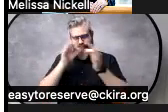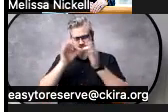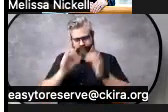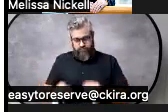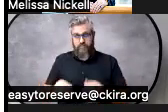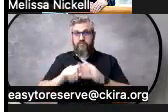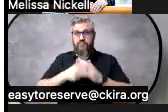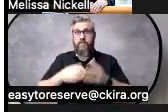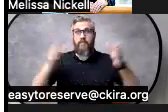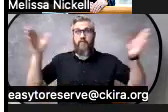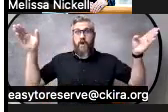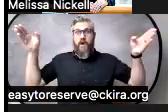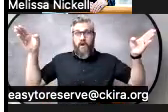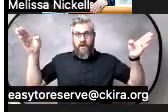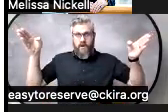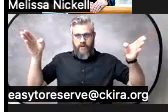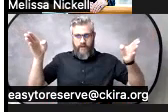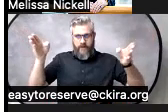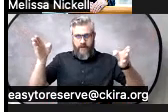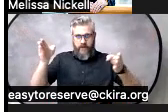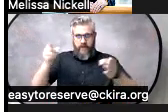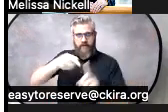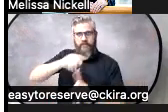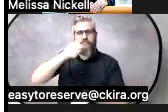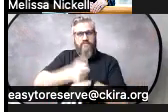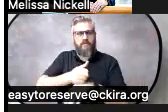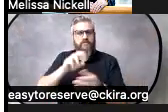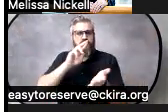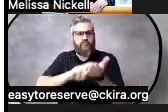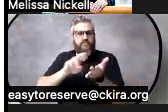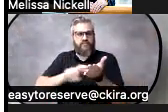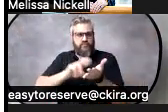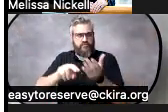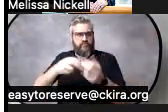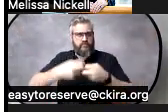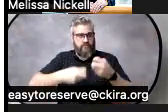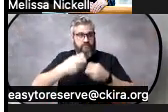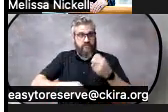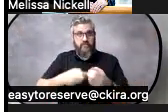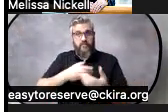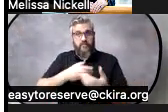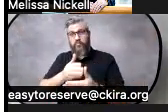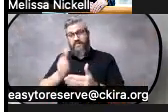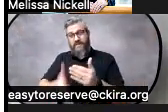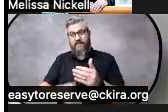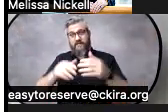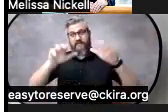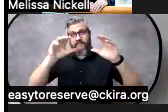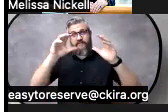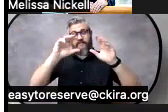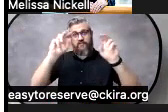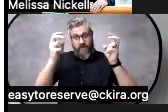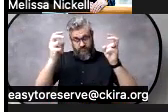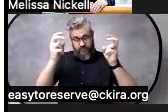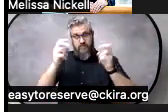broad, and then it begins to narrow to establish the research problem. Towards the end of the introduction section, your objectives